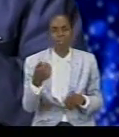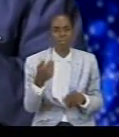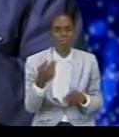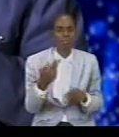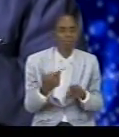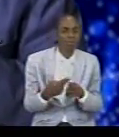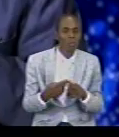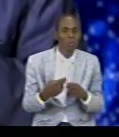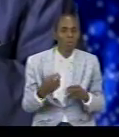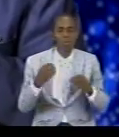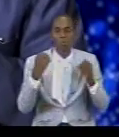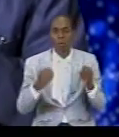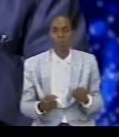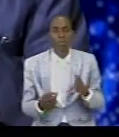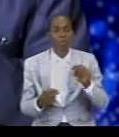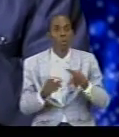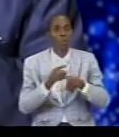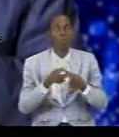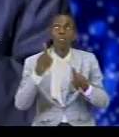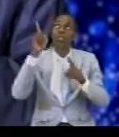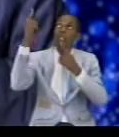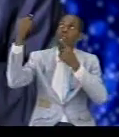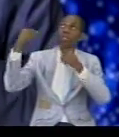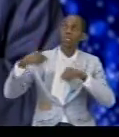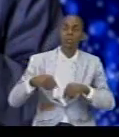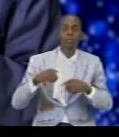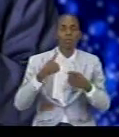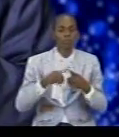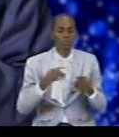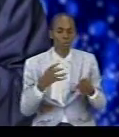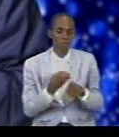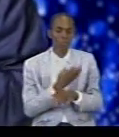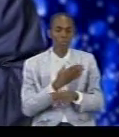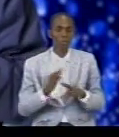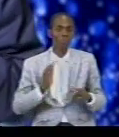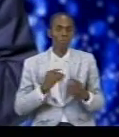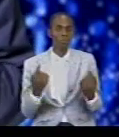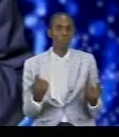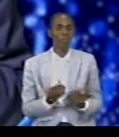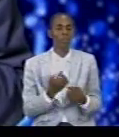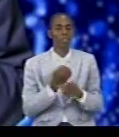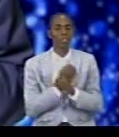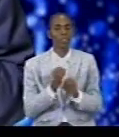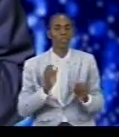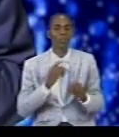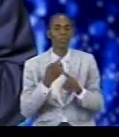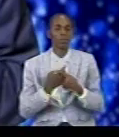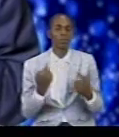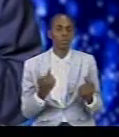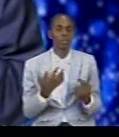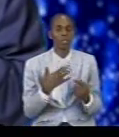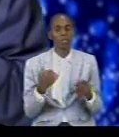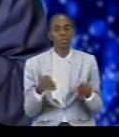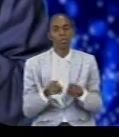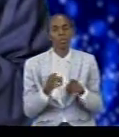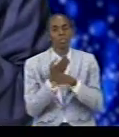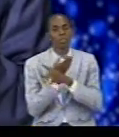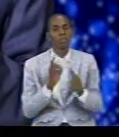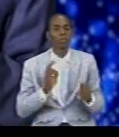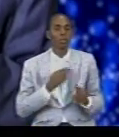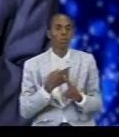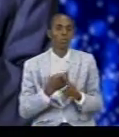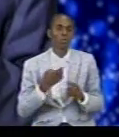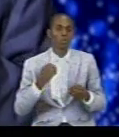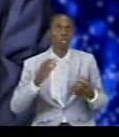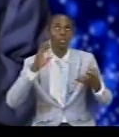to save us from sin, to take away our sin and then deliver us from the wrath to come. This is he of whom I